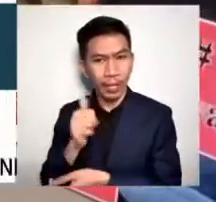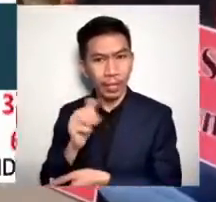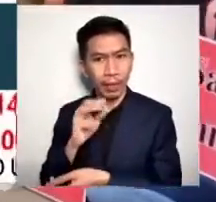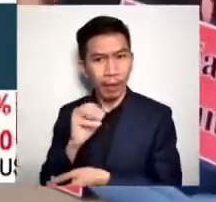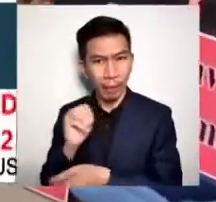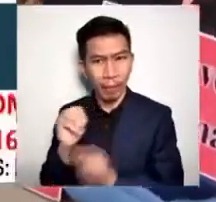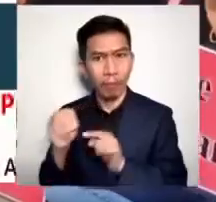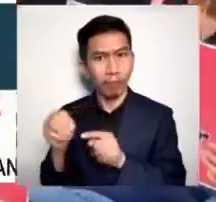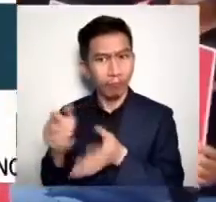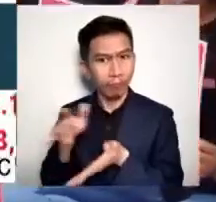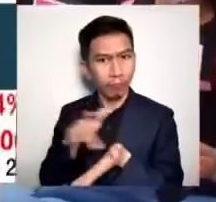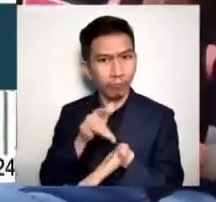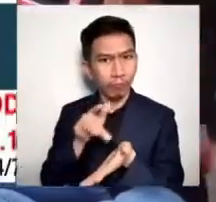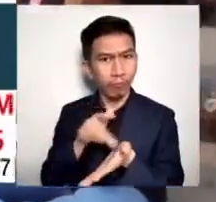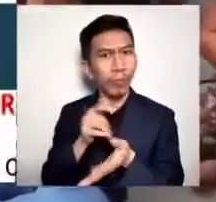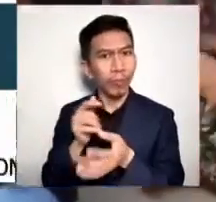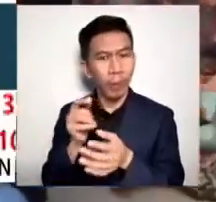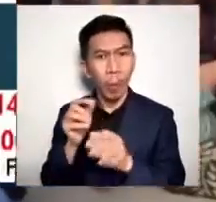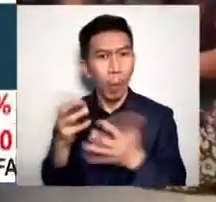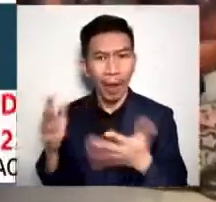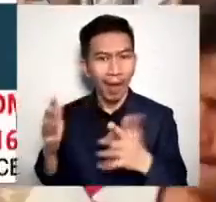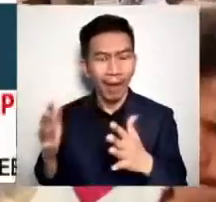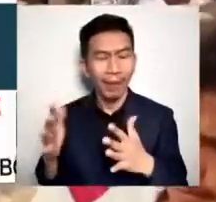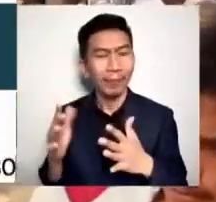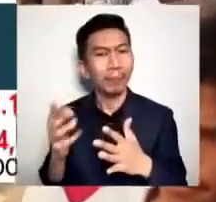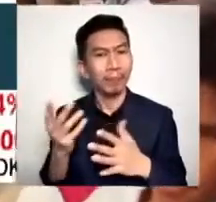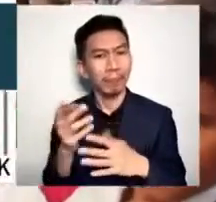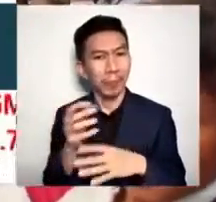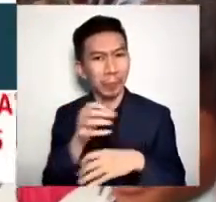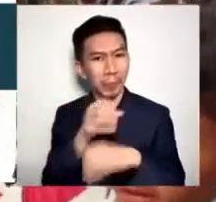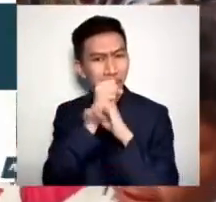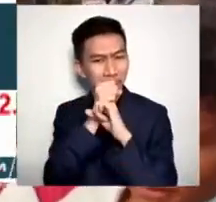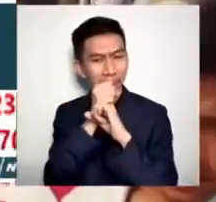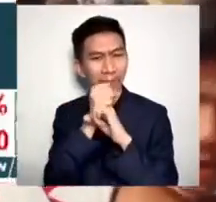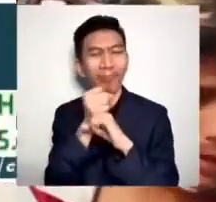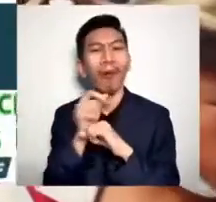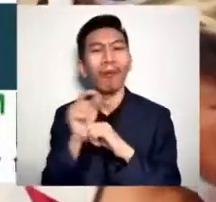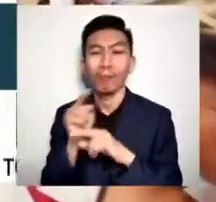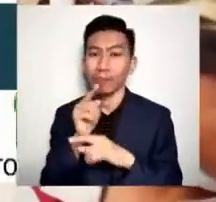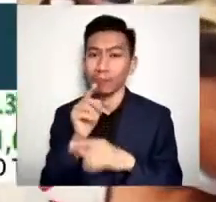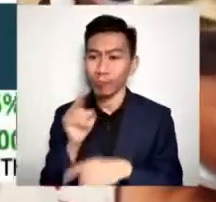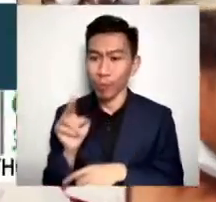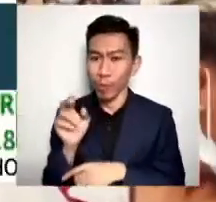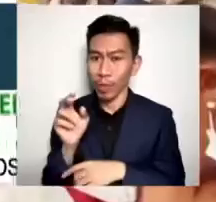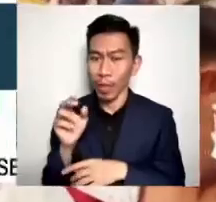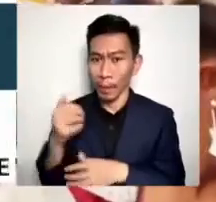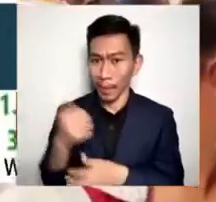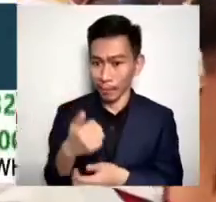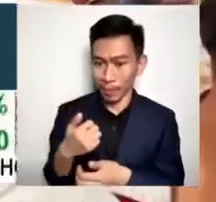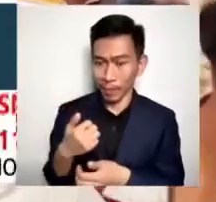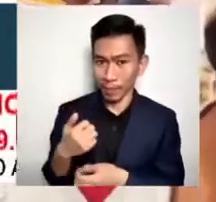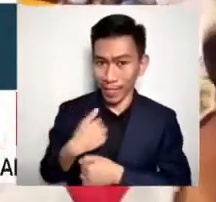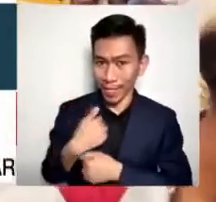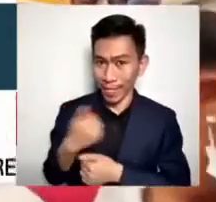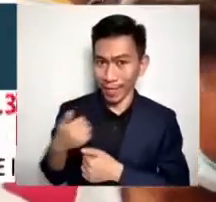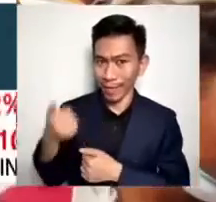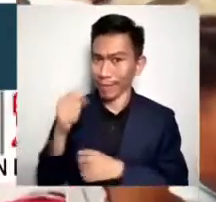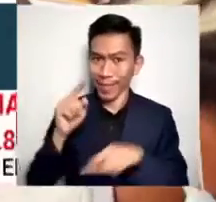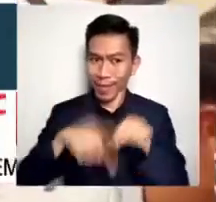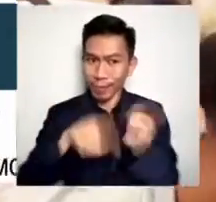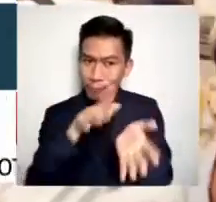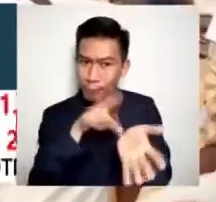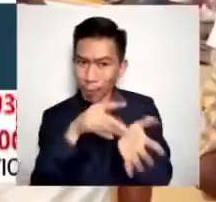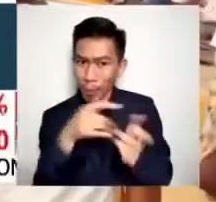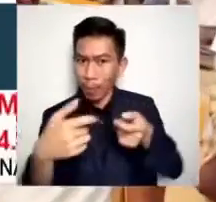really changed how we're able to communicate, because the military is not easily able to tap to our